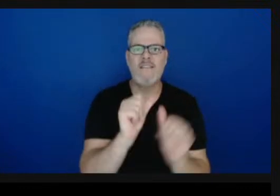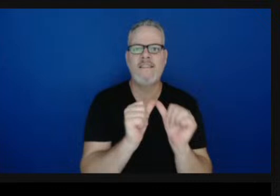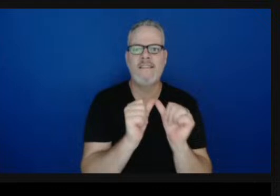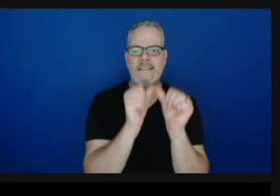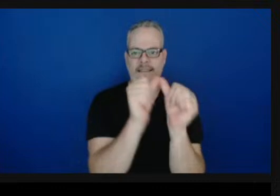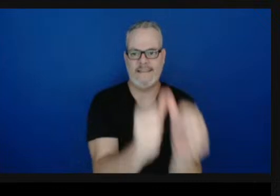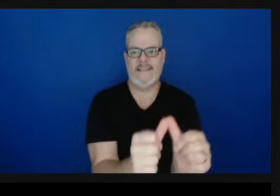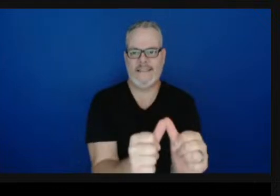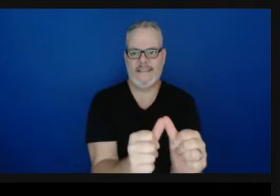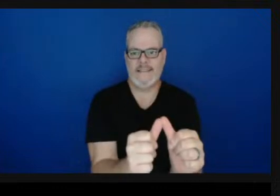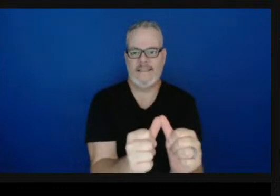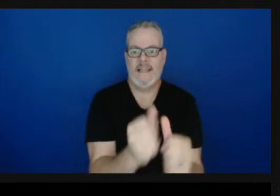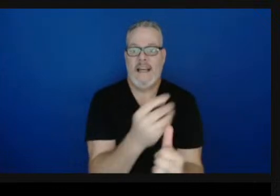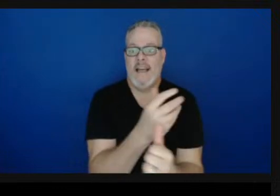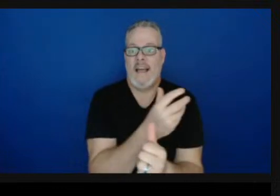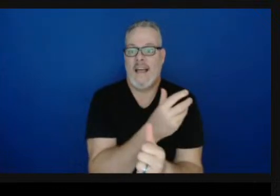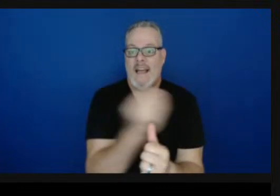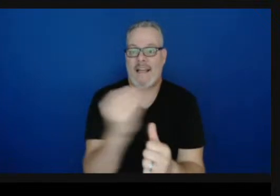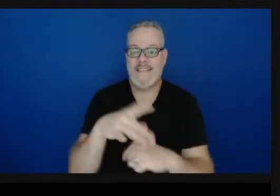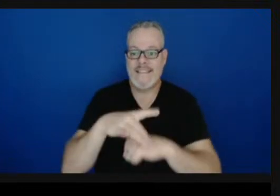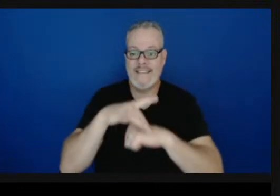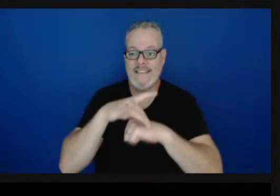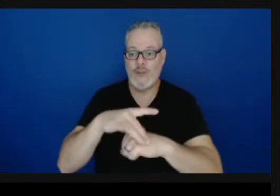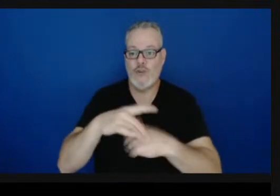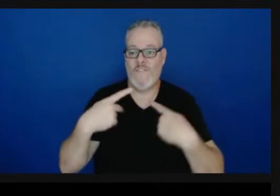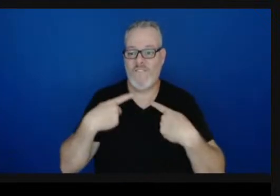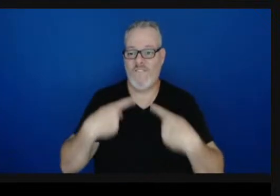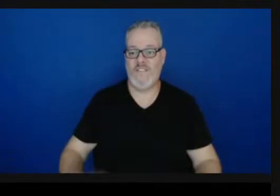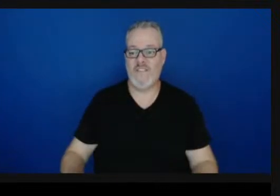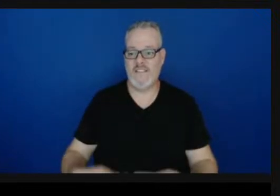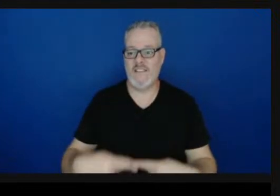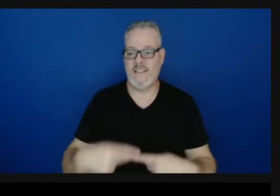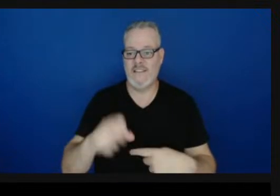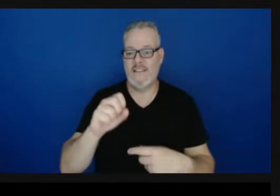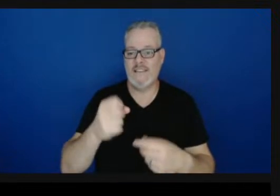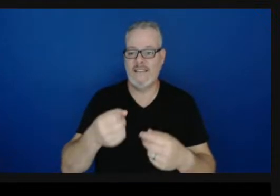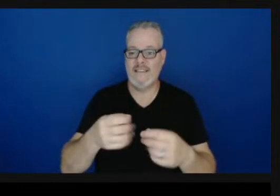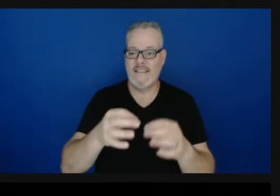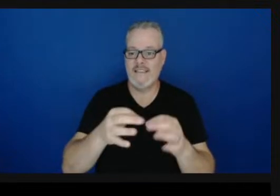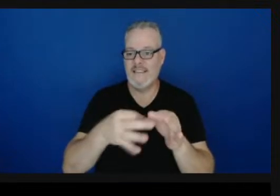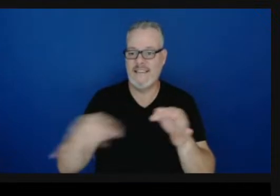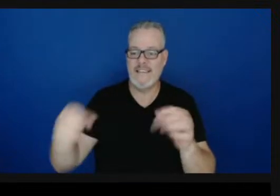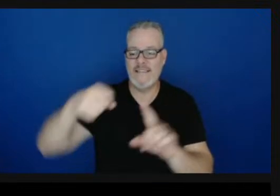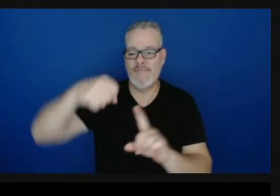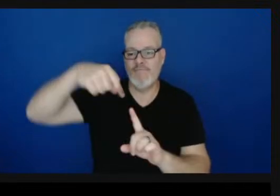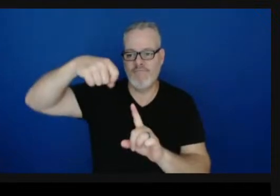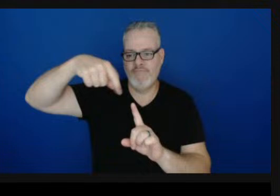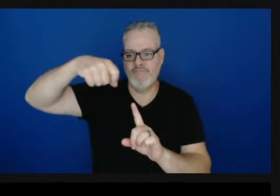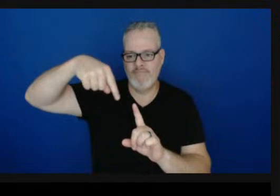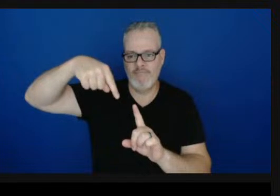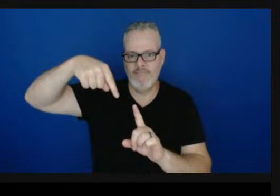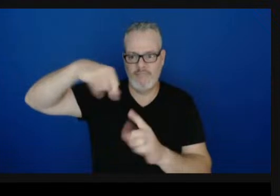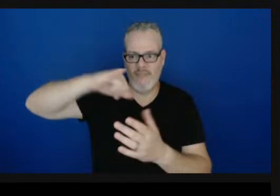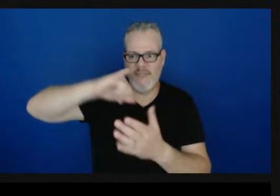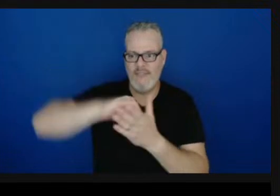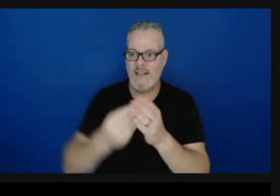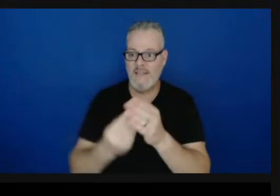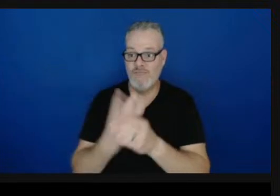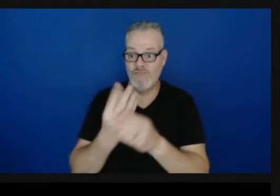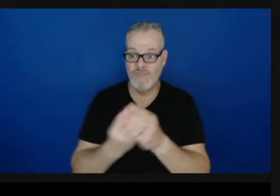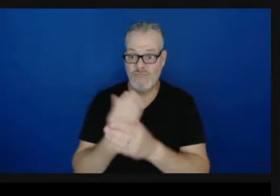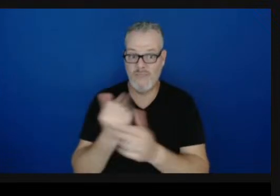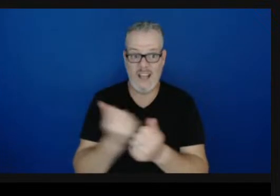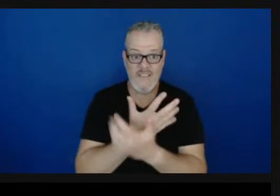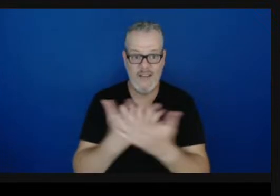And the geophysical signatures, this is what I call that monitoring signals, of the eruption have all returned to